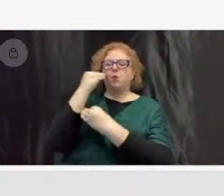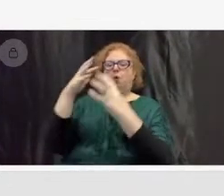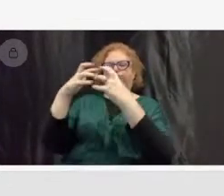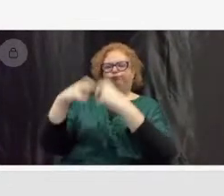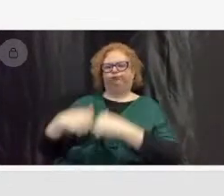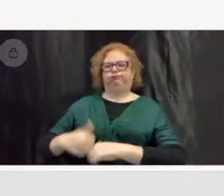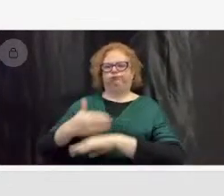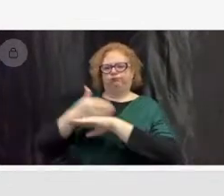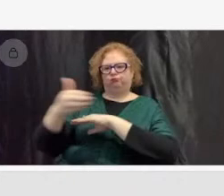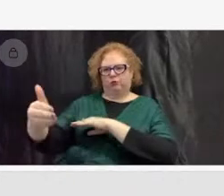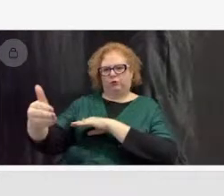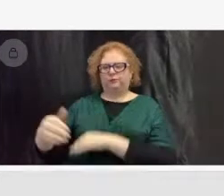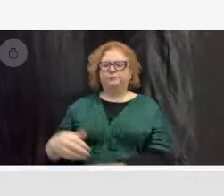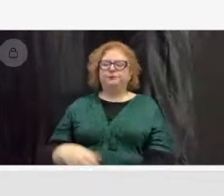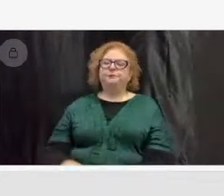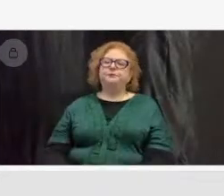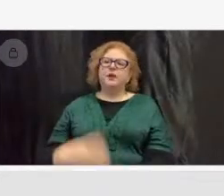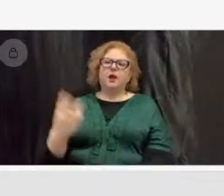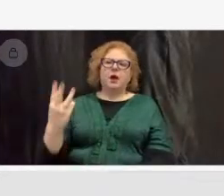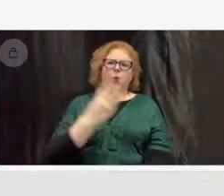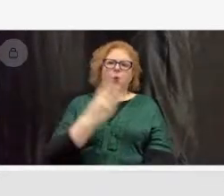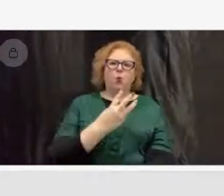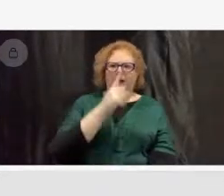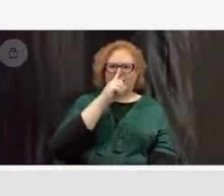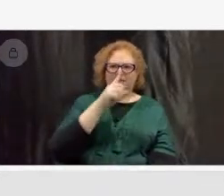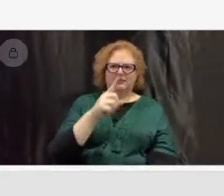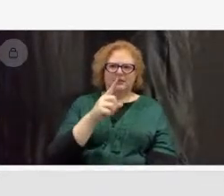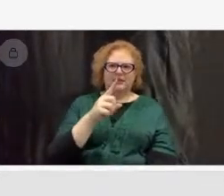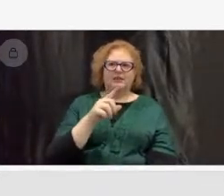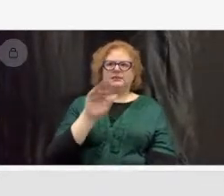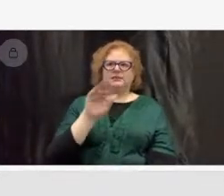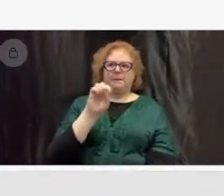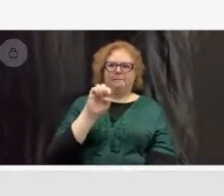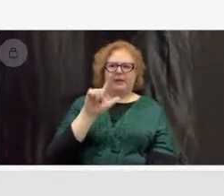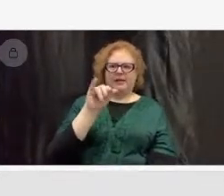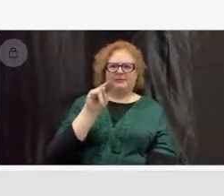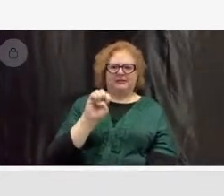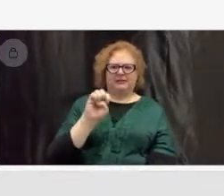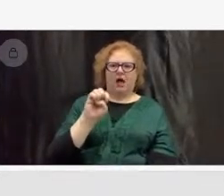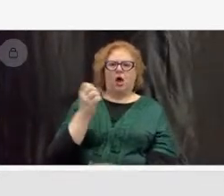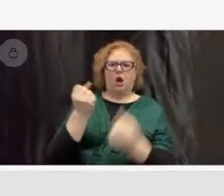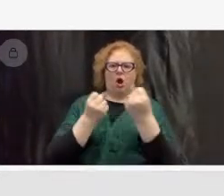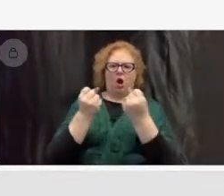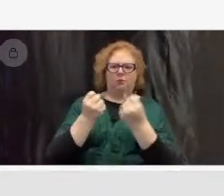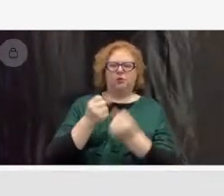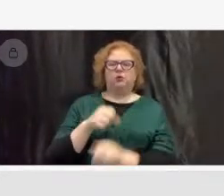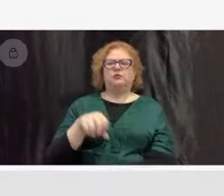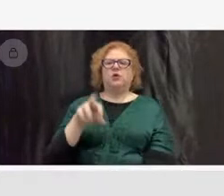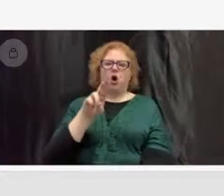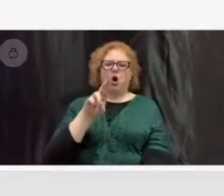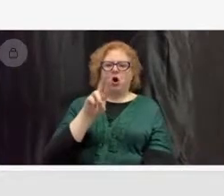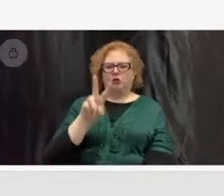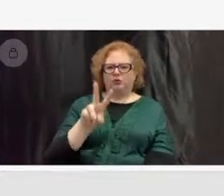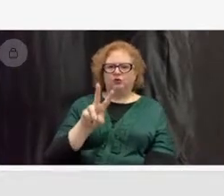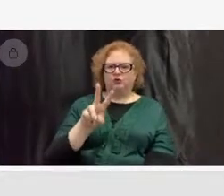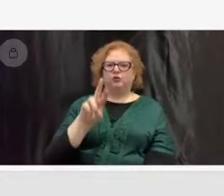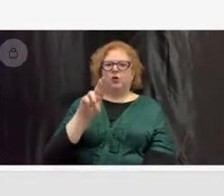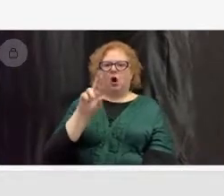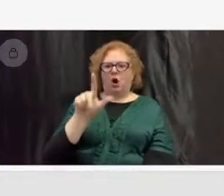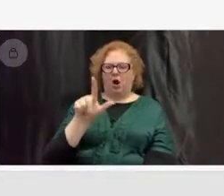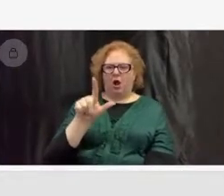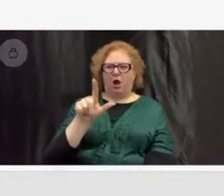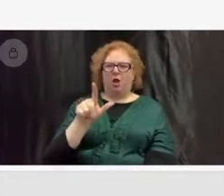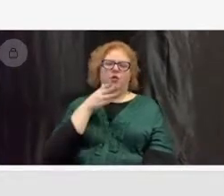to the west are accessed from Baseline Road and are zoned R2 and shown as RL on the future land use